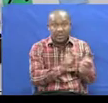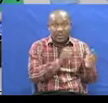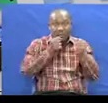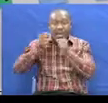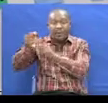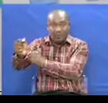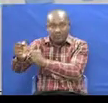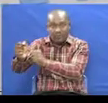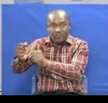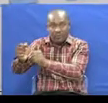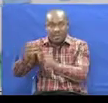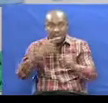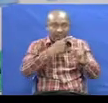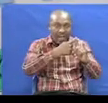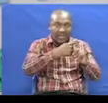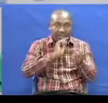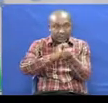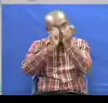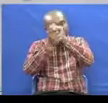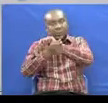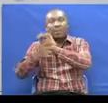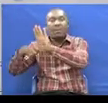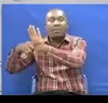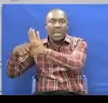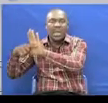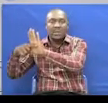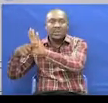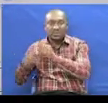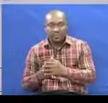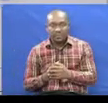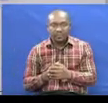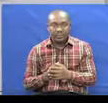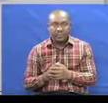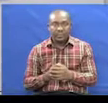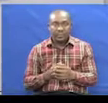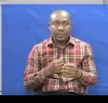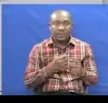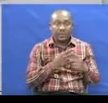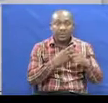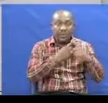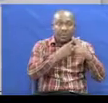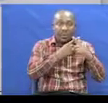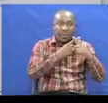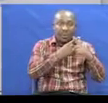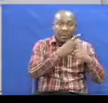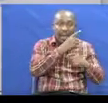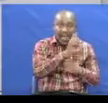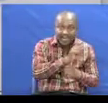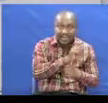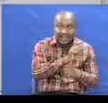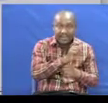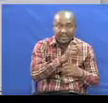here is going to be x plus this 3